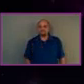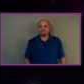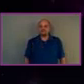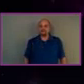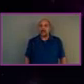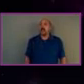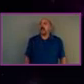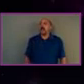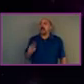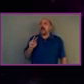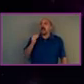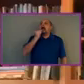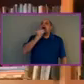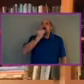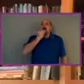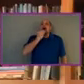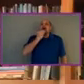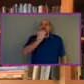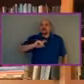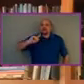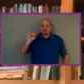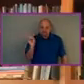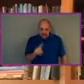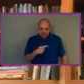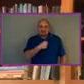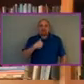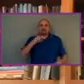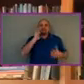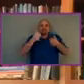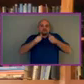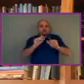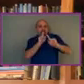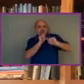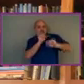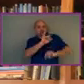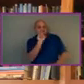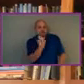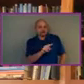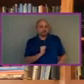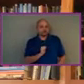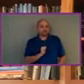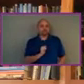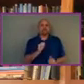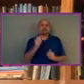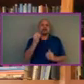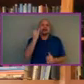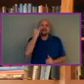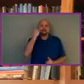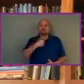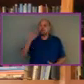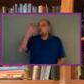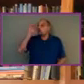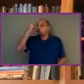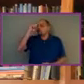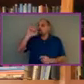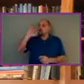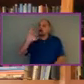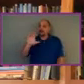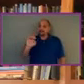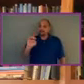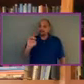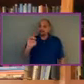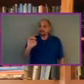That's a good question, and we're going to be trying to answer that question. And by looking for ices that are